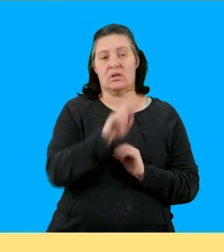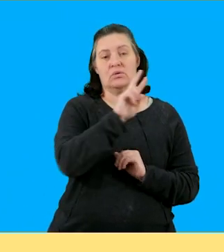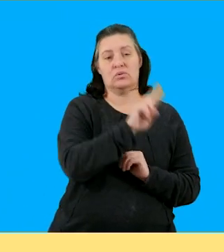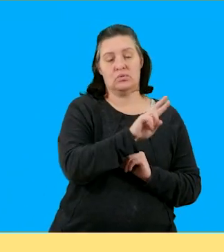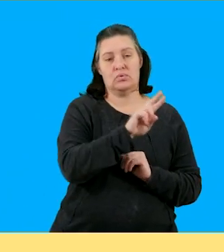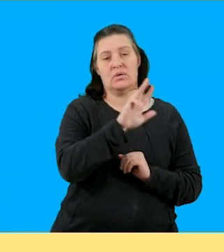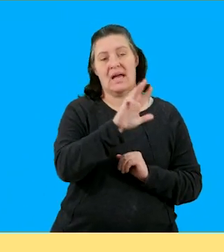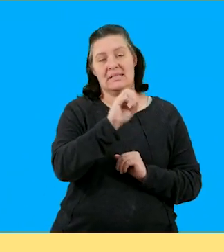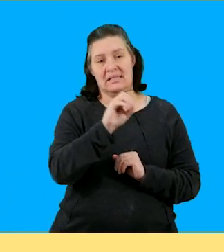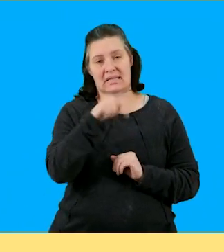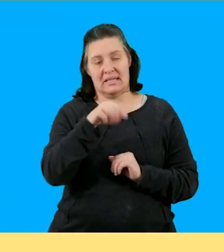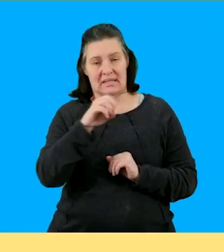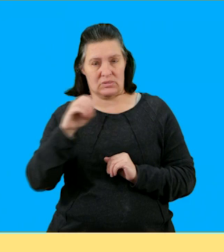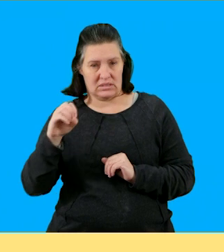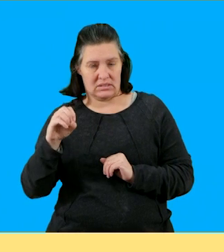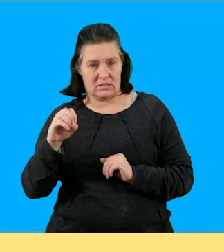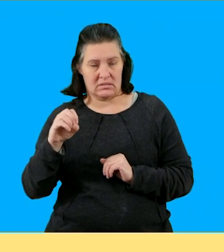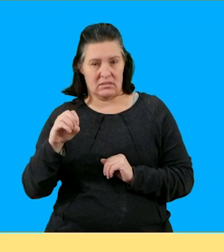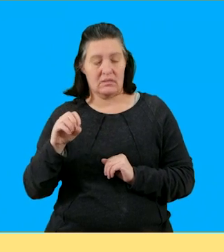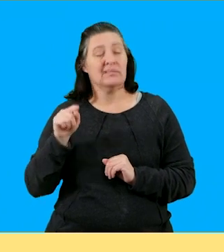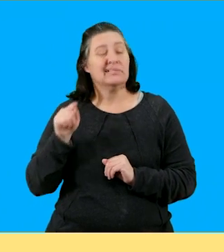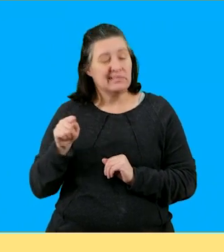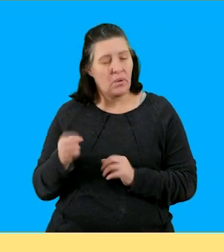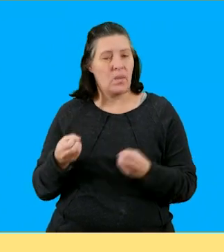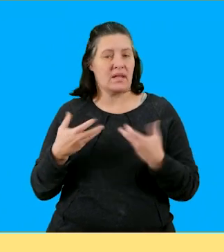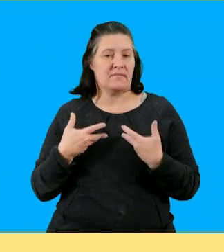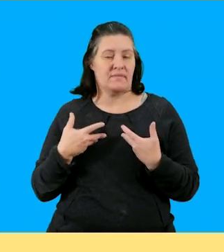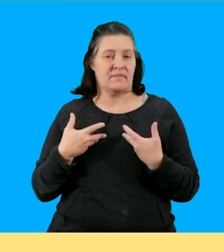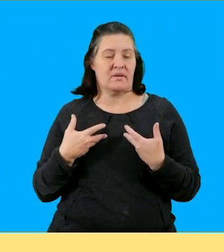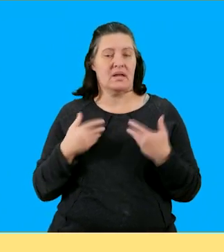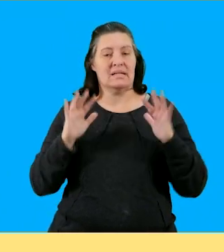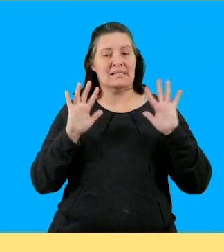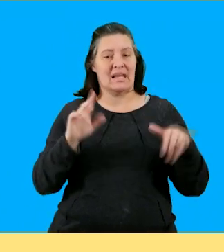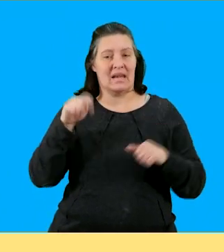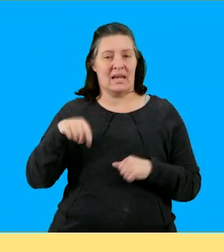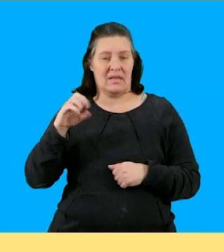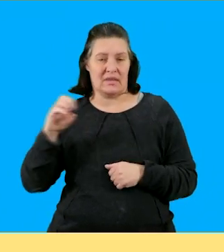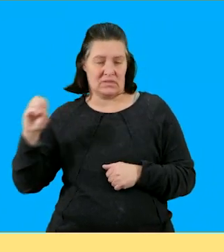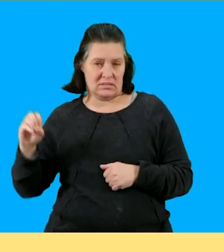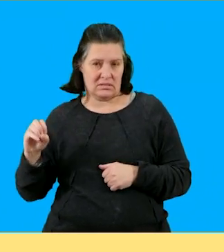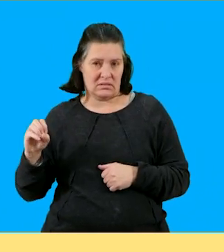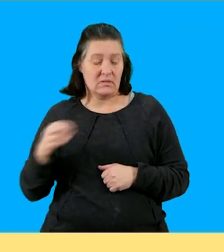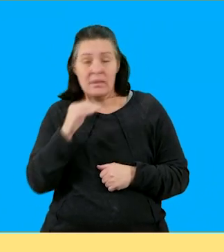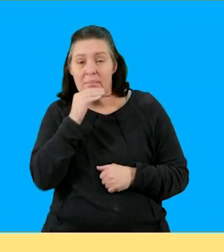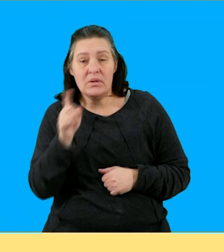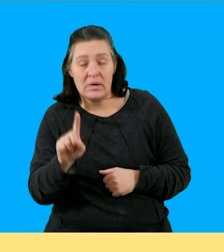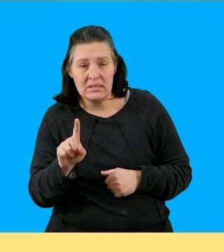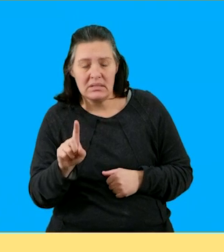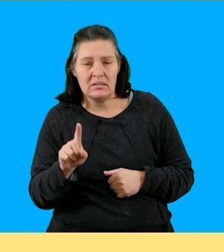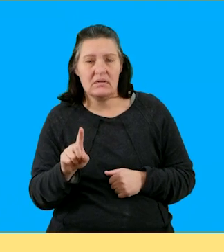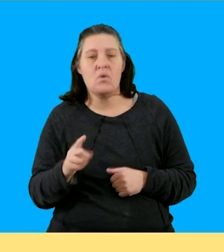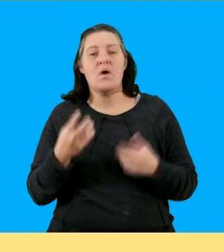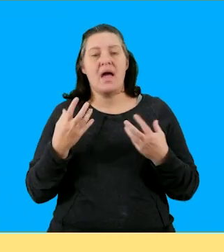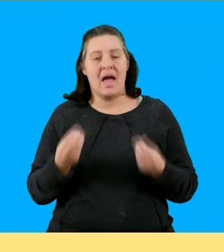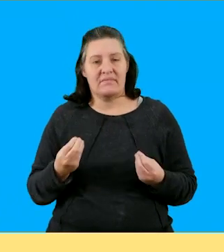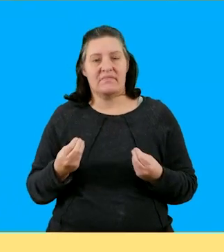minus 290,000. This will give us 10,000. What it means is that